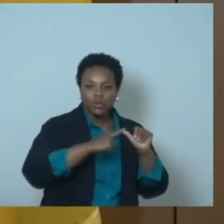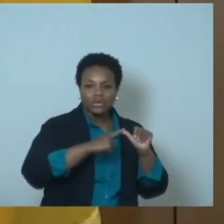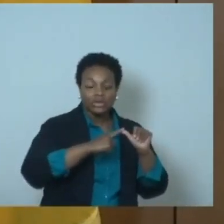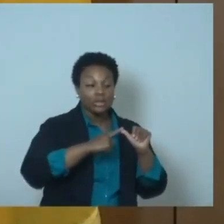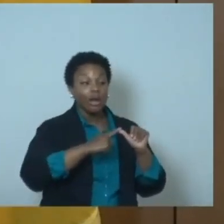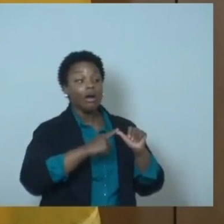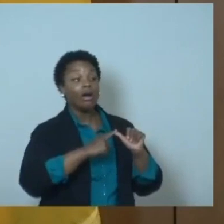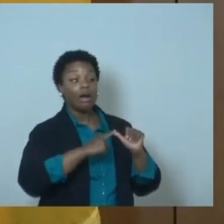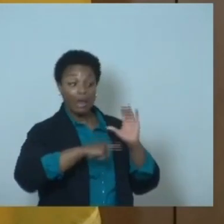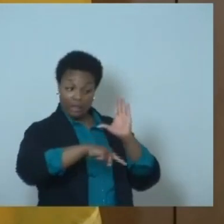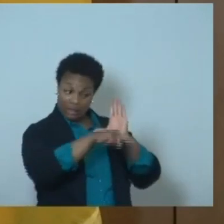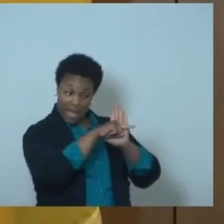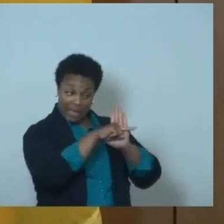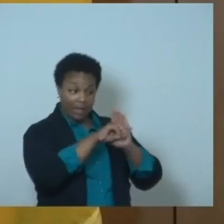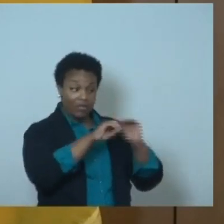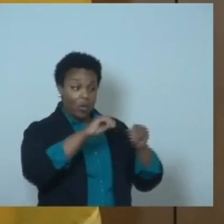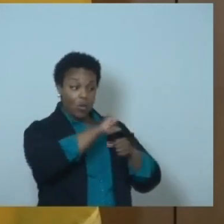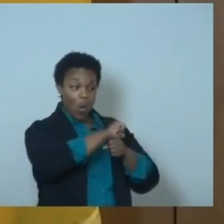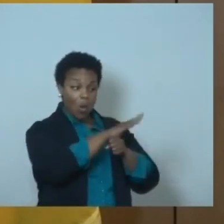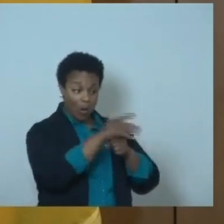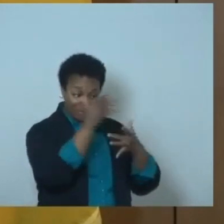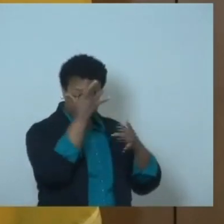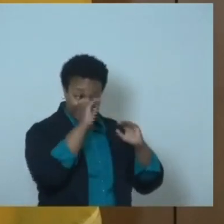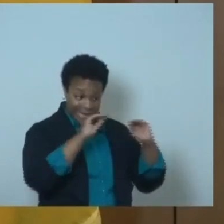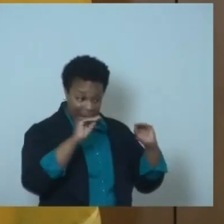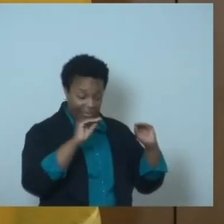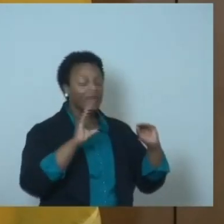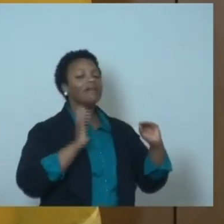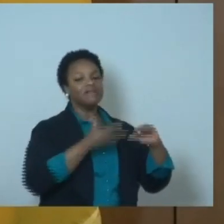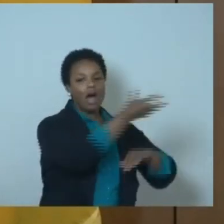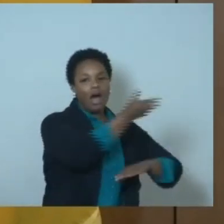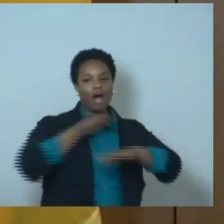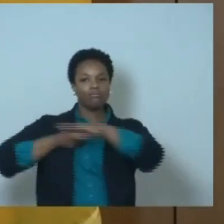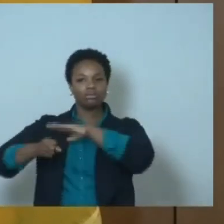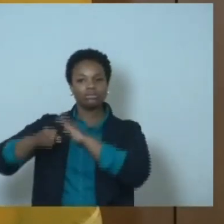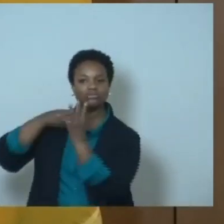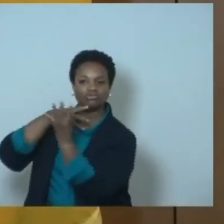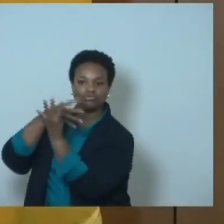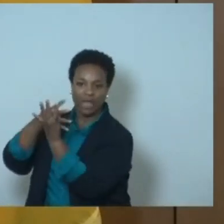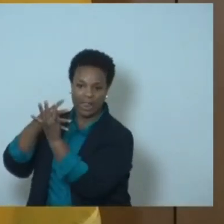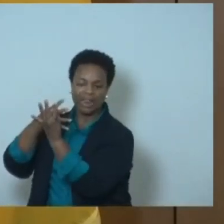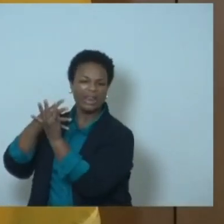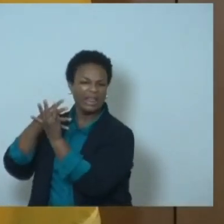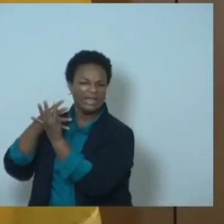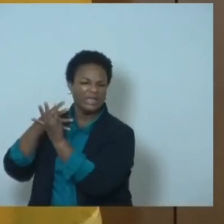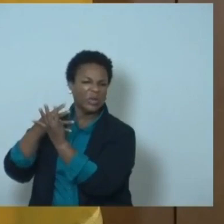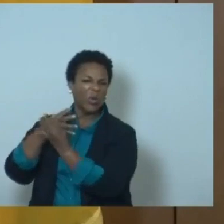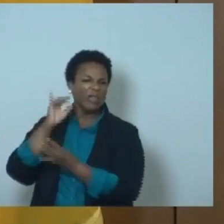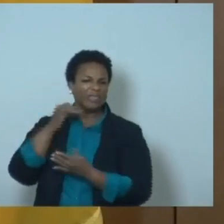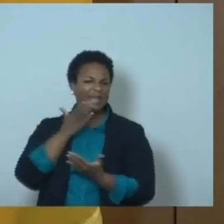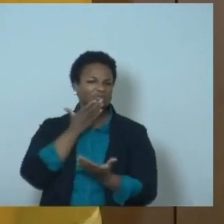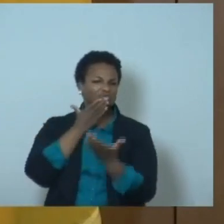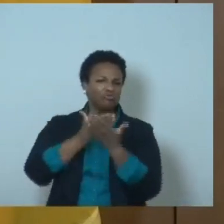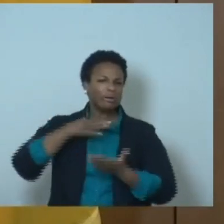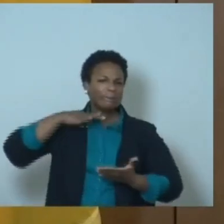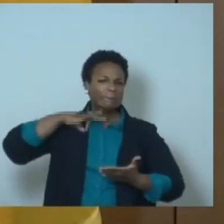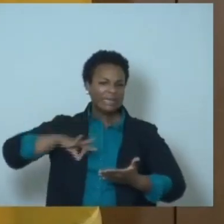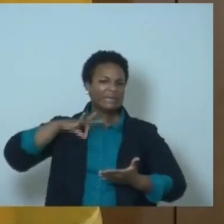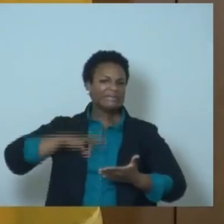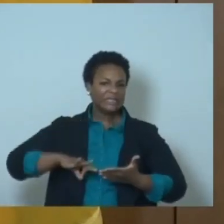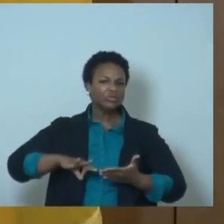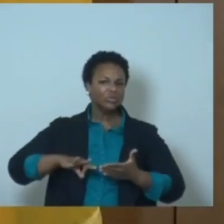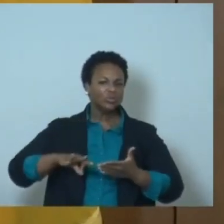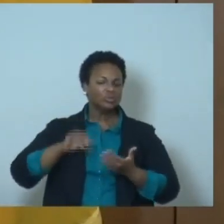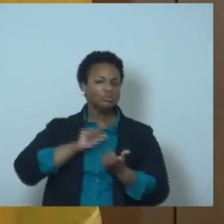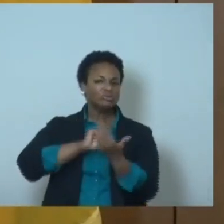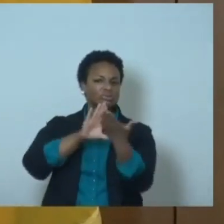that. And that has been also incredibly beneficial and aggressive strategy. So thank you very much, Secretary. I forgot